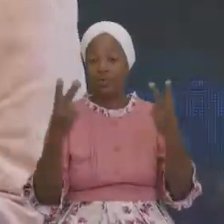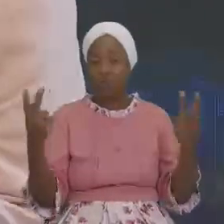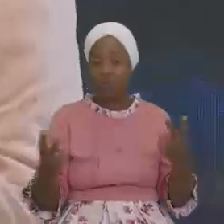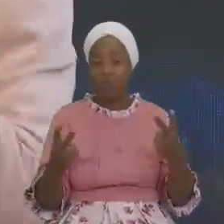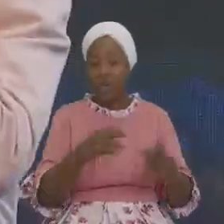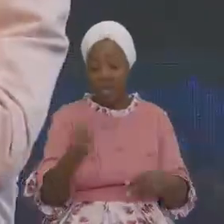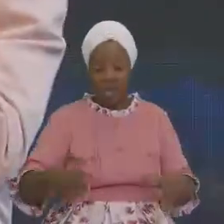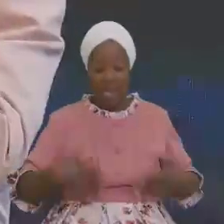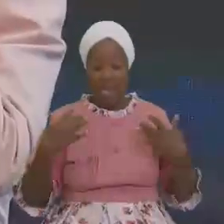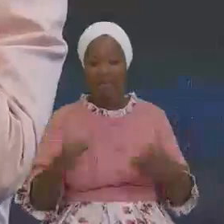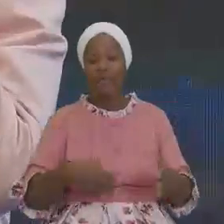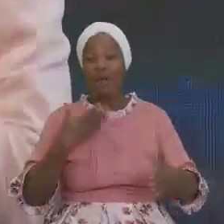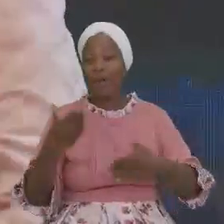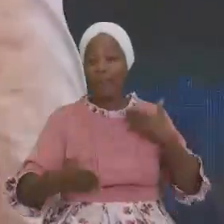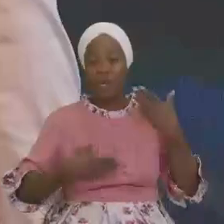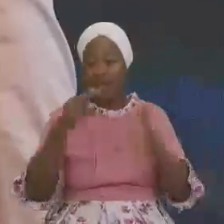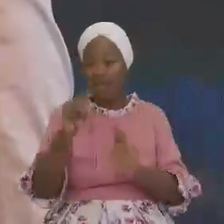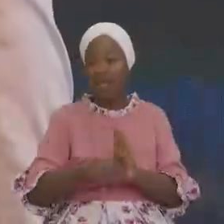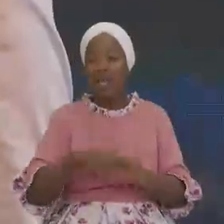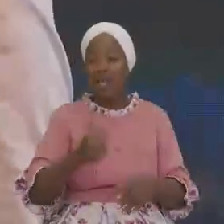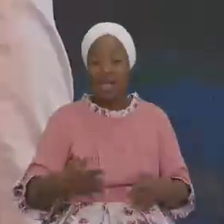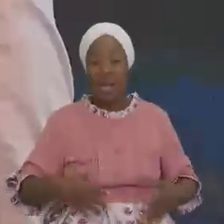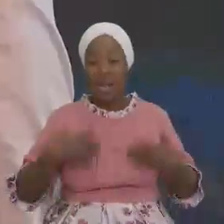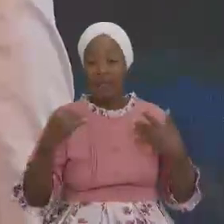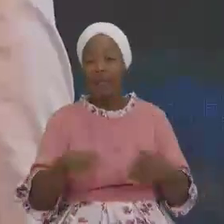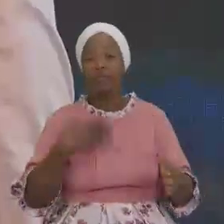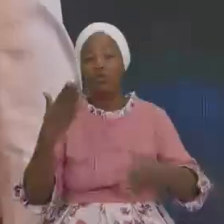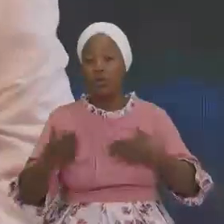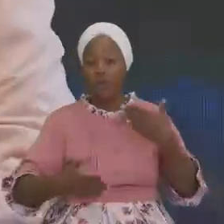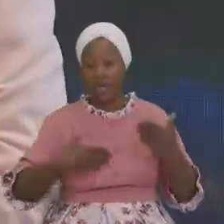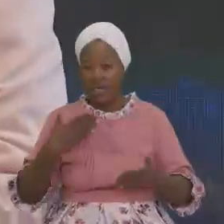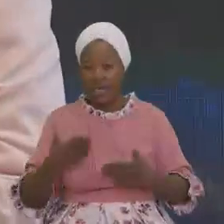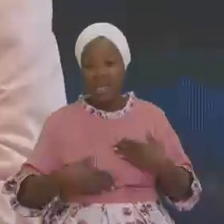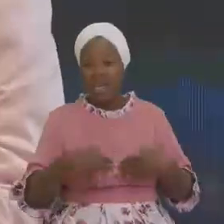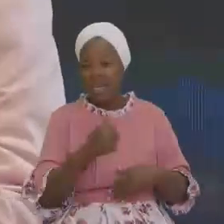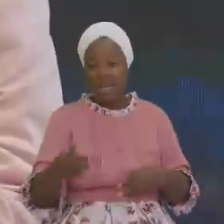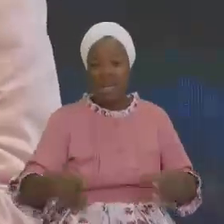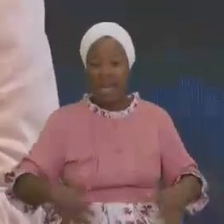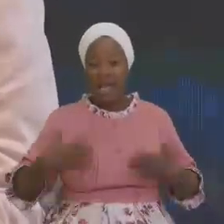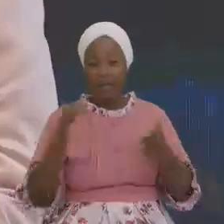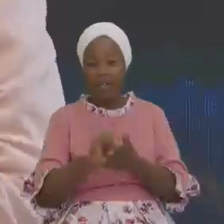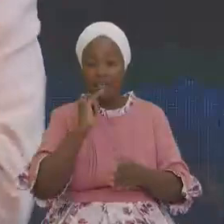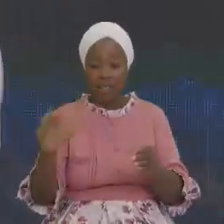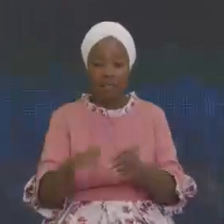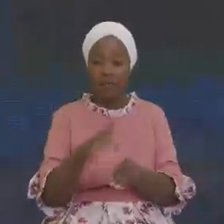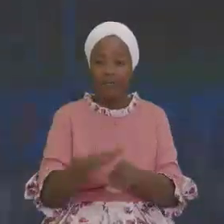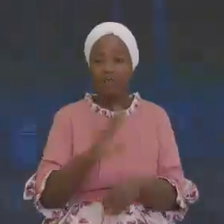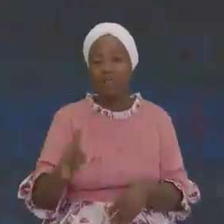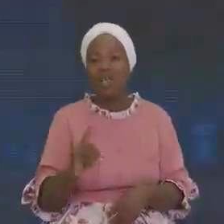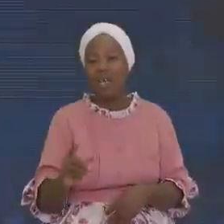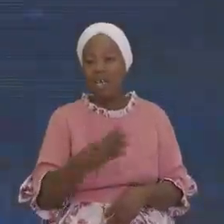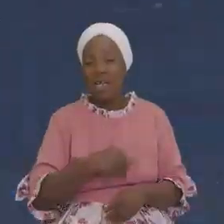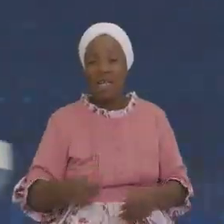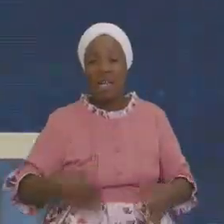of happiness, a life of joy, a life that is fulfilled, a